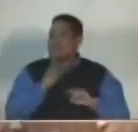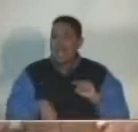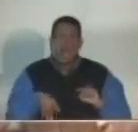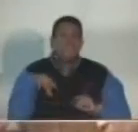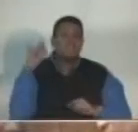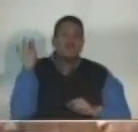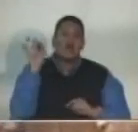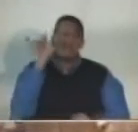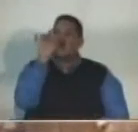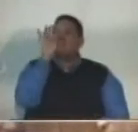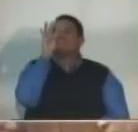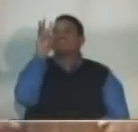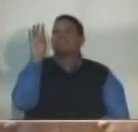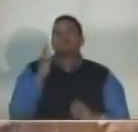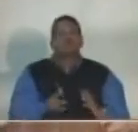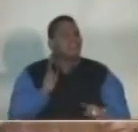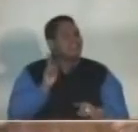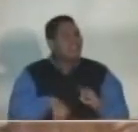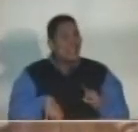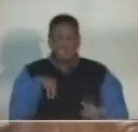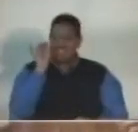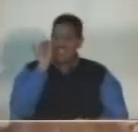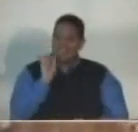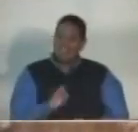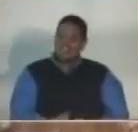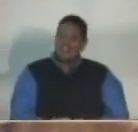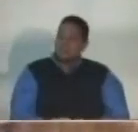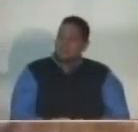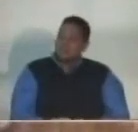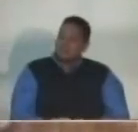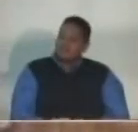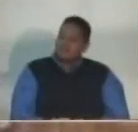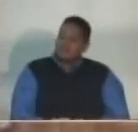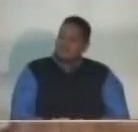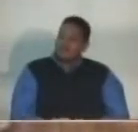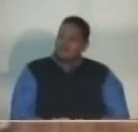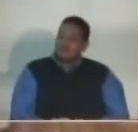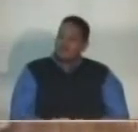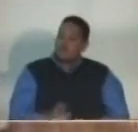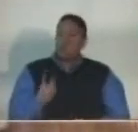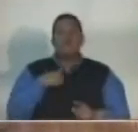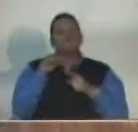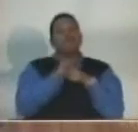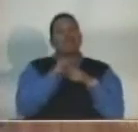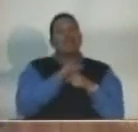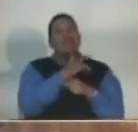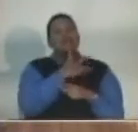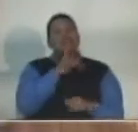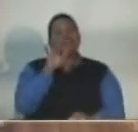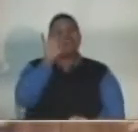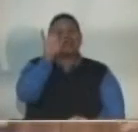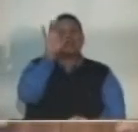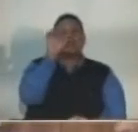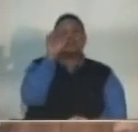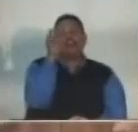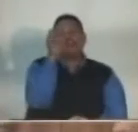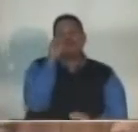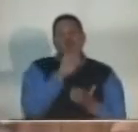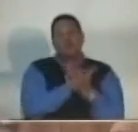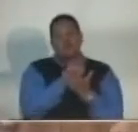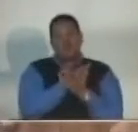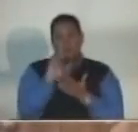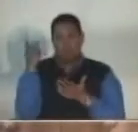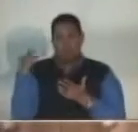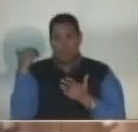find the suitable persons. We have also trained and sensitized 911 school principals and heads